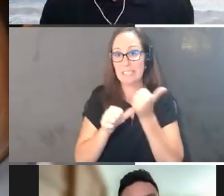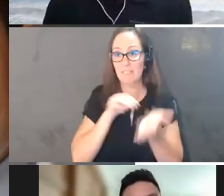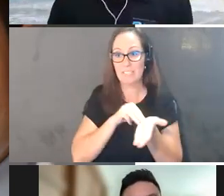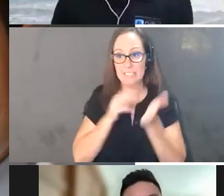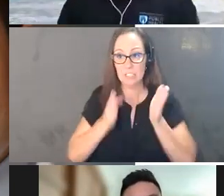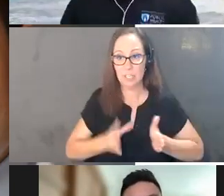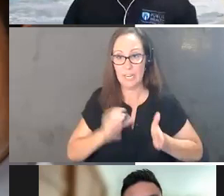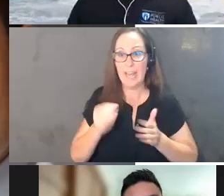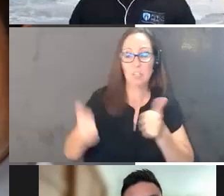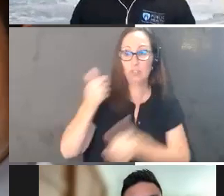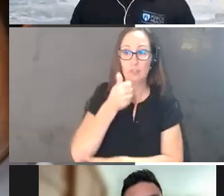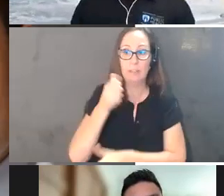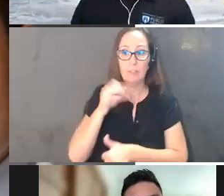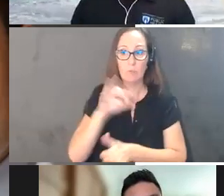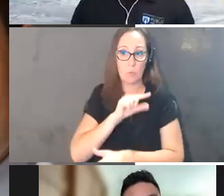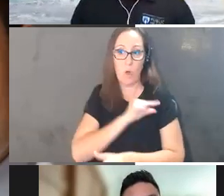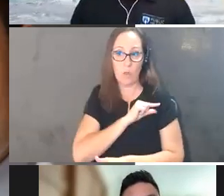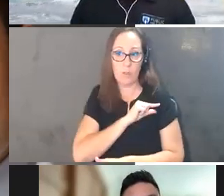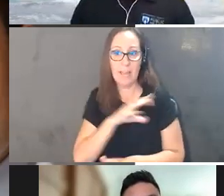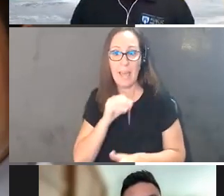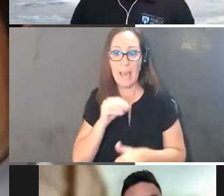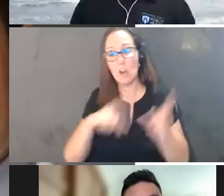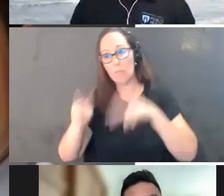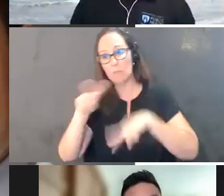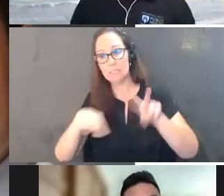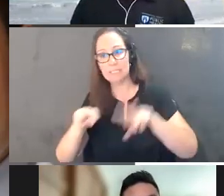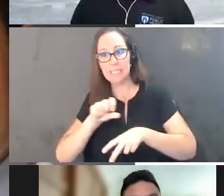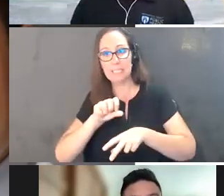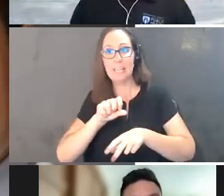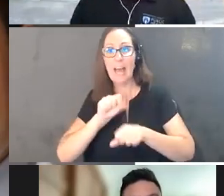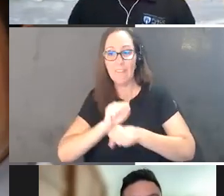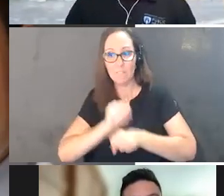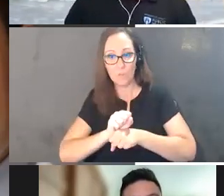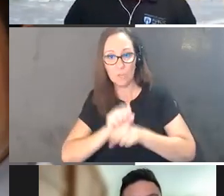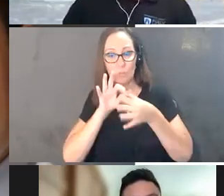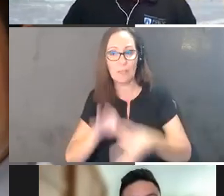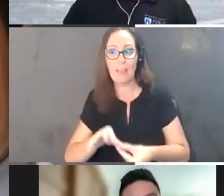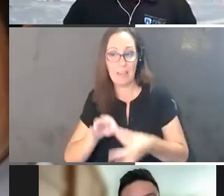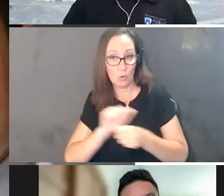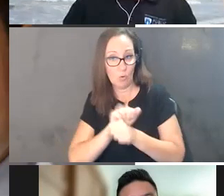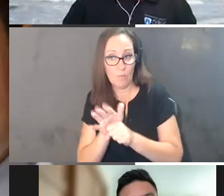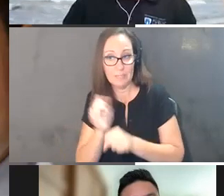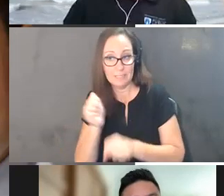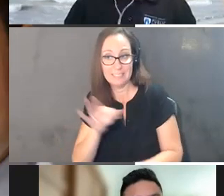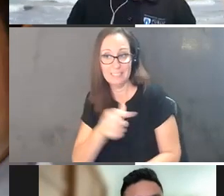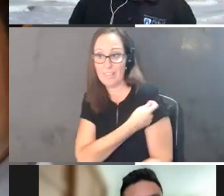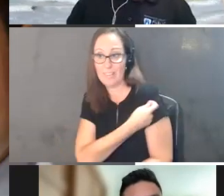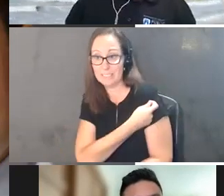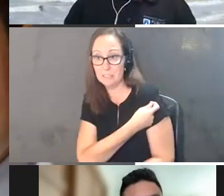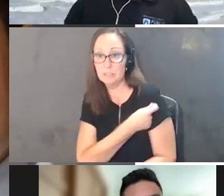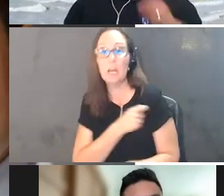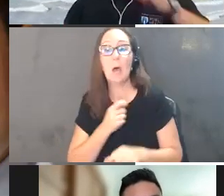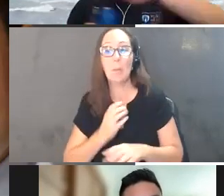of quality and oversees efforts for COVID-19 vaccination, preventative